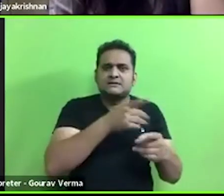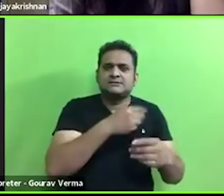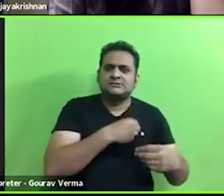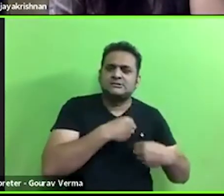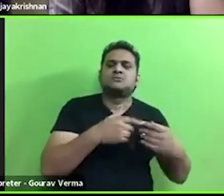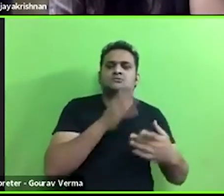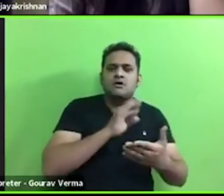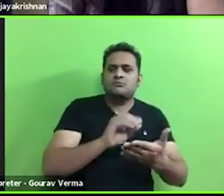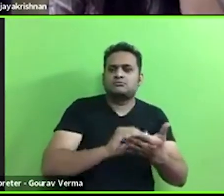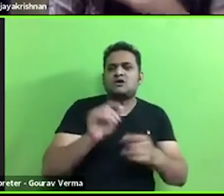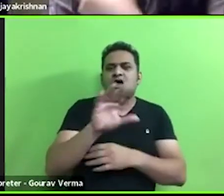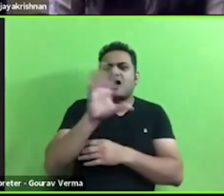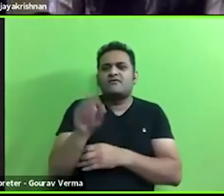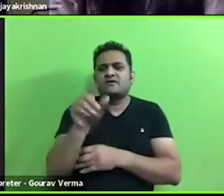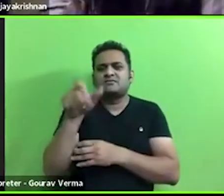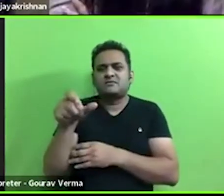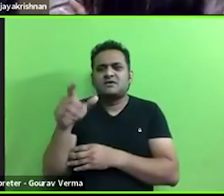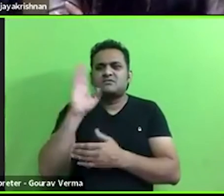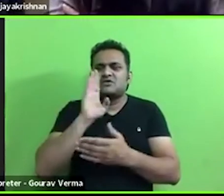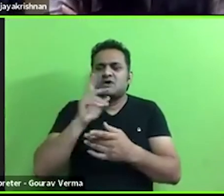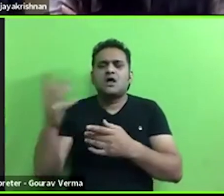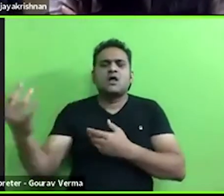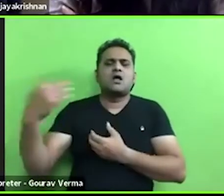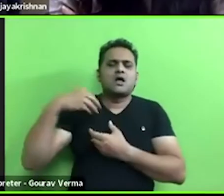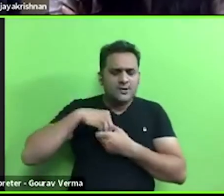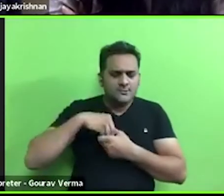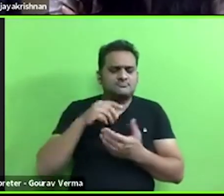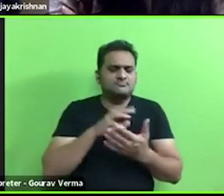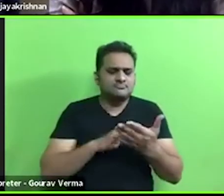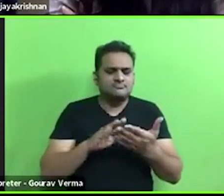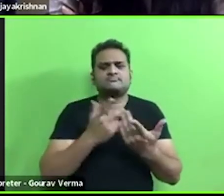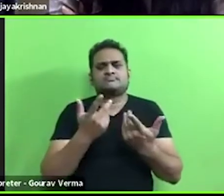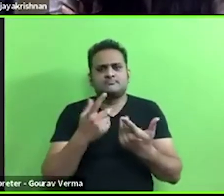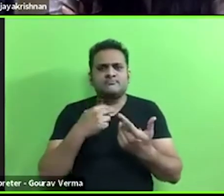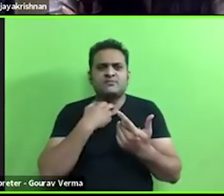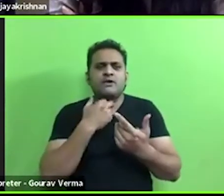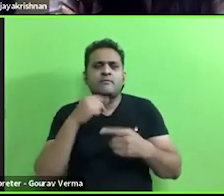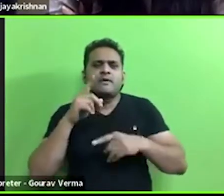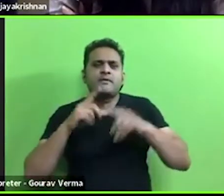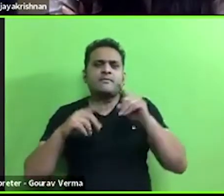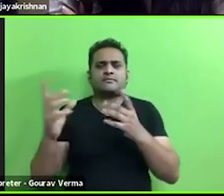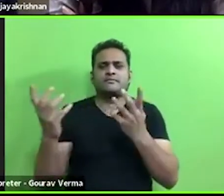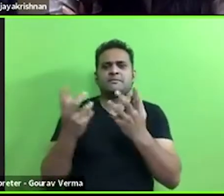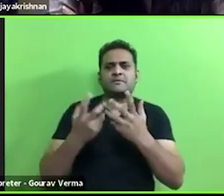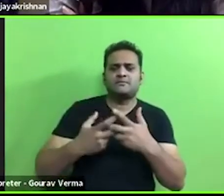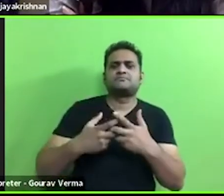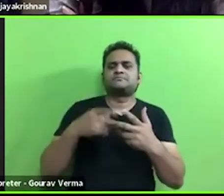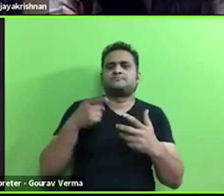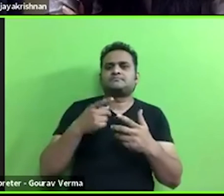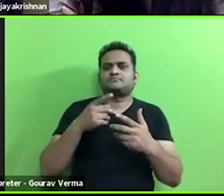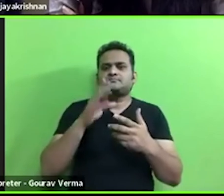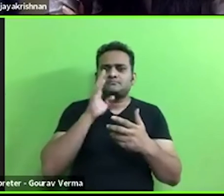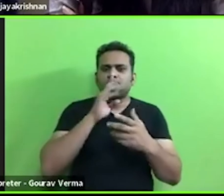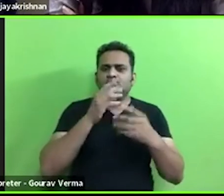the African musicality and tonality to produce something newer art form that is,